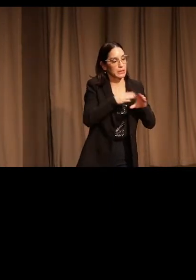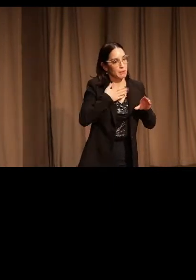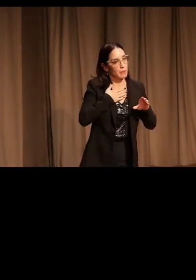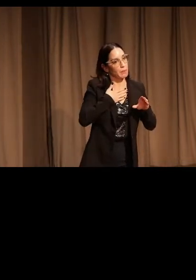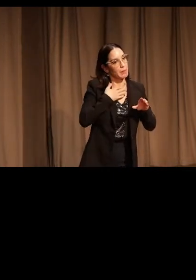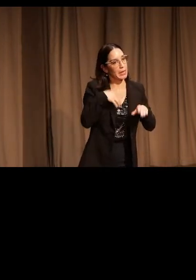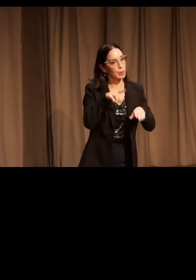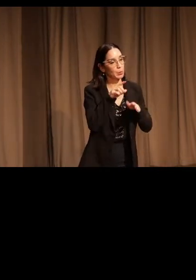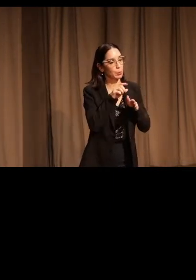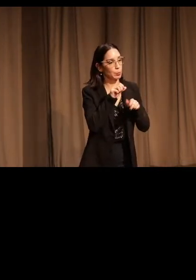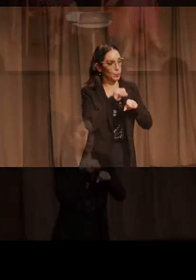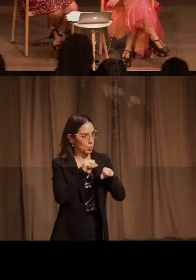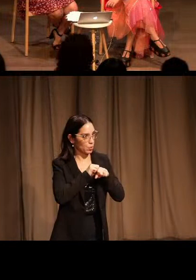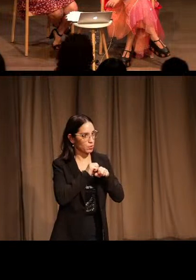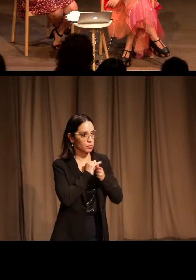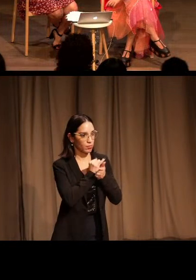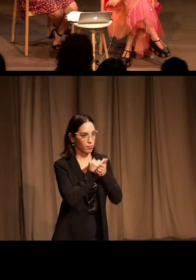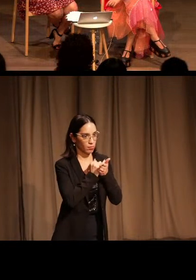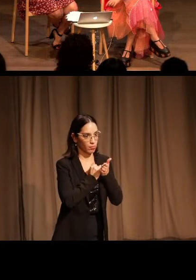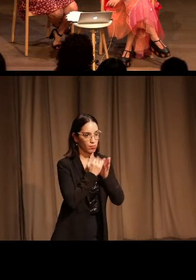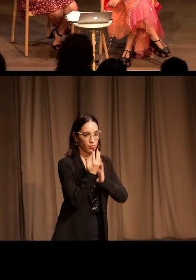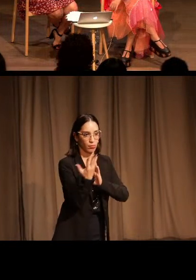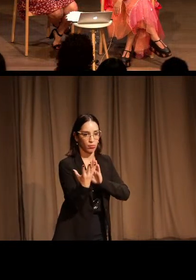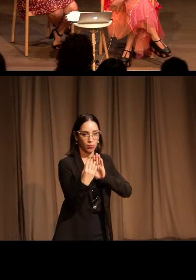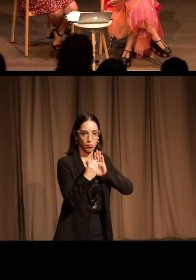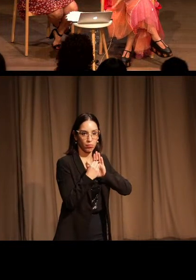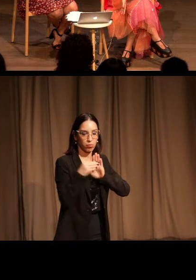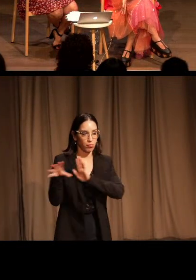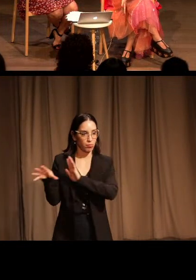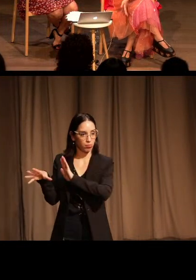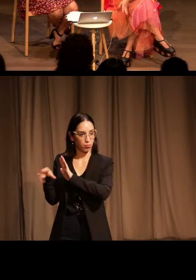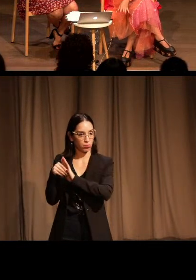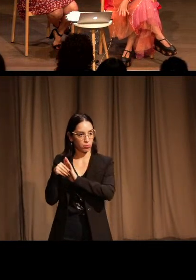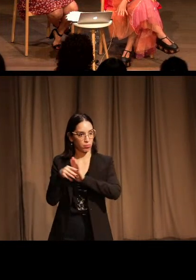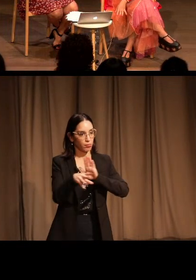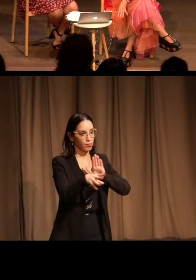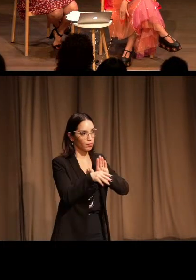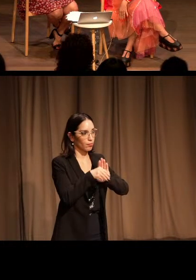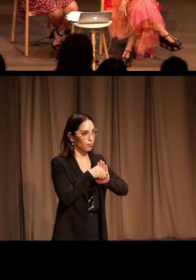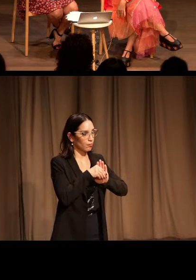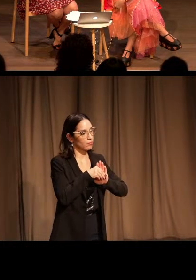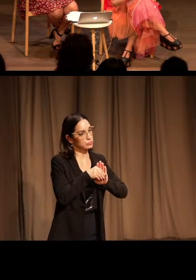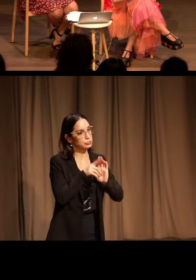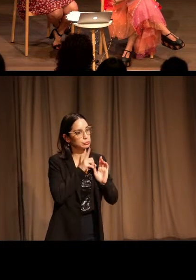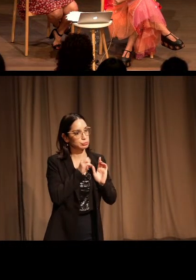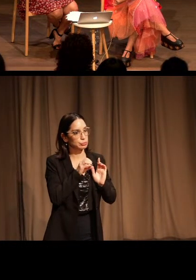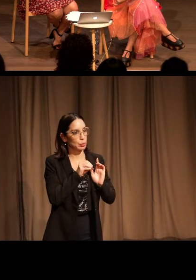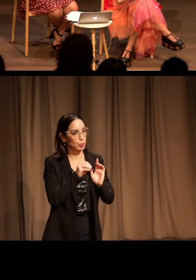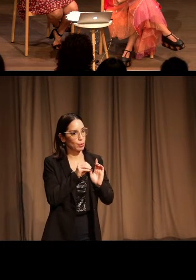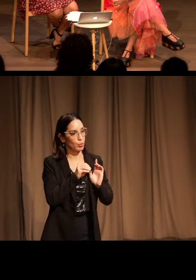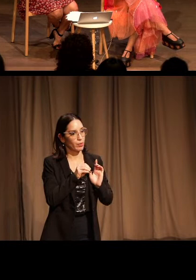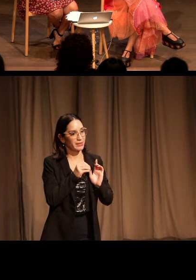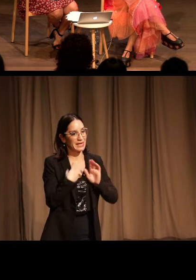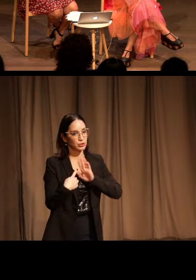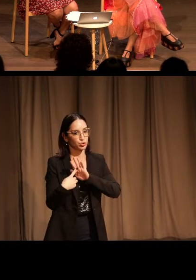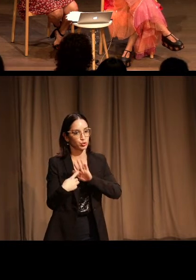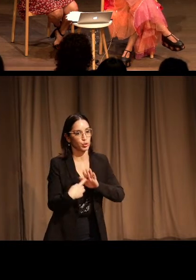me, it's important. I don't know. I don't need anybody to paint me. I am my own